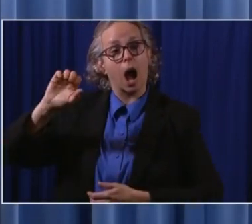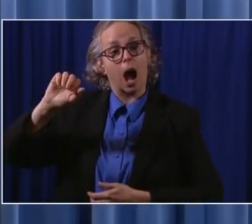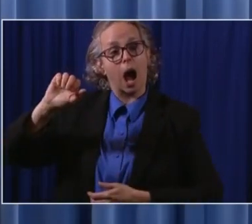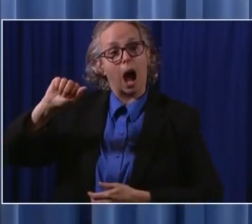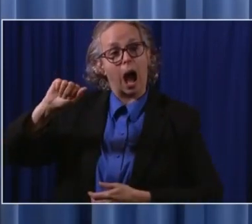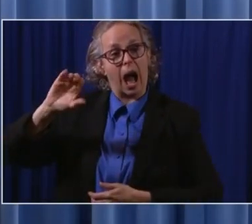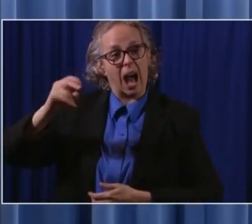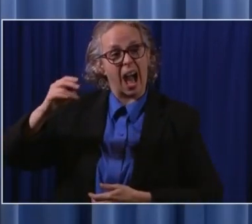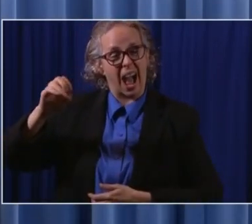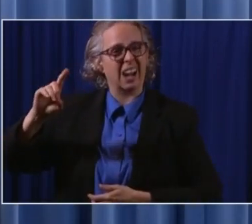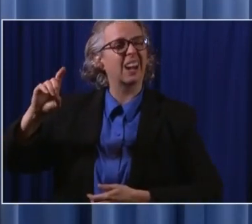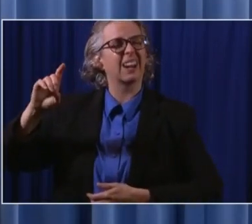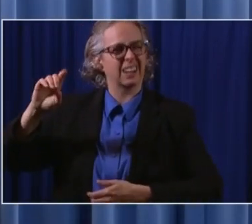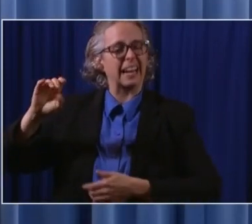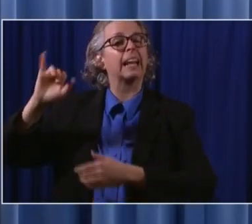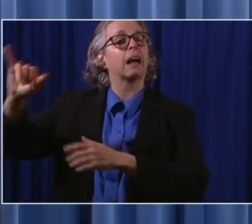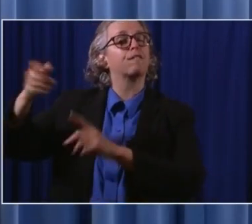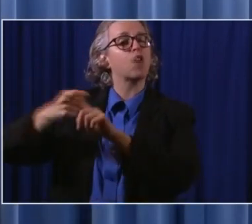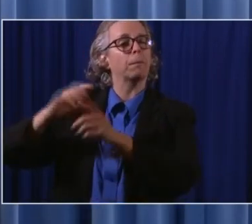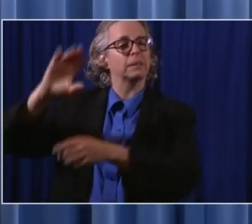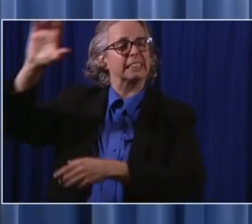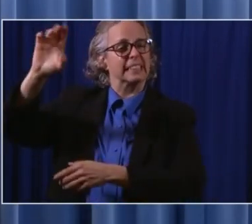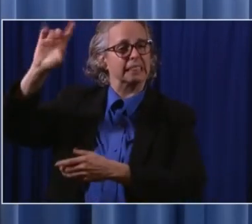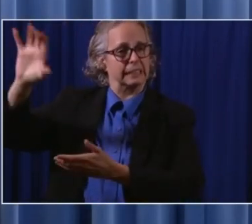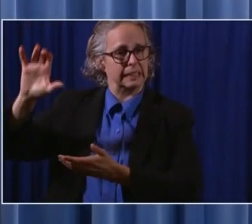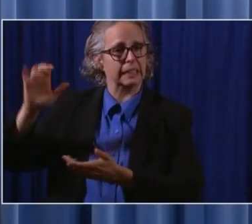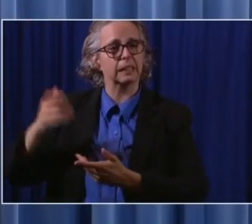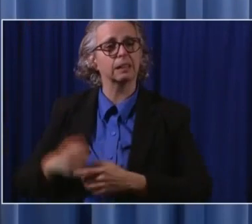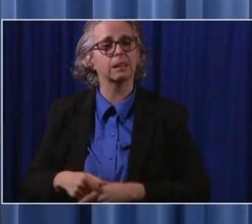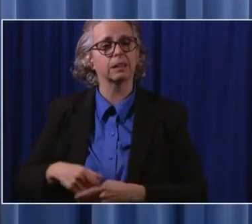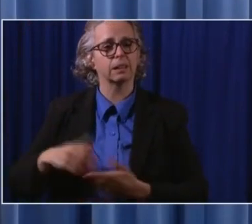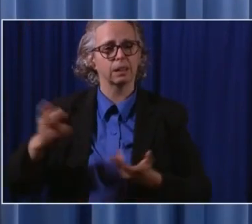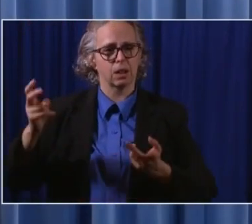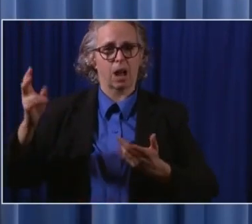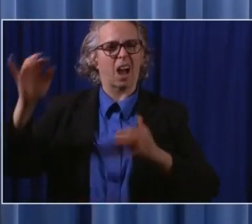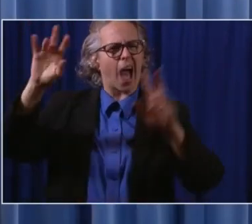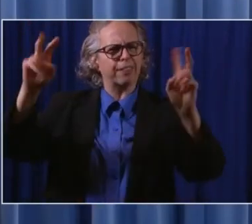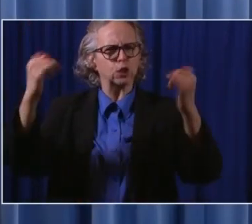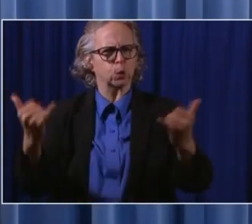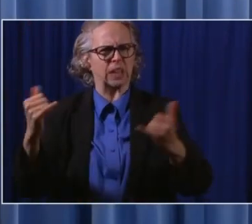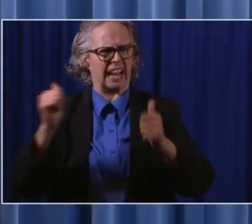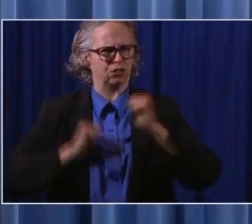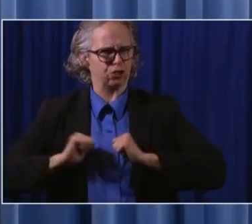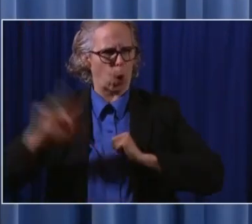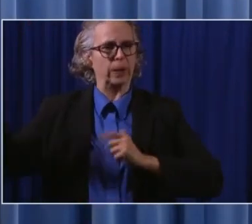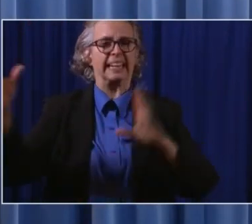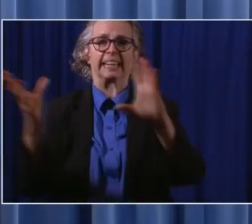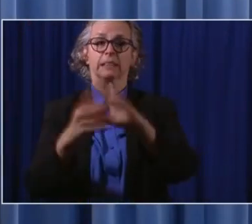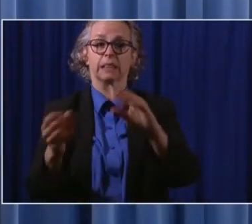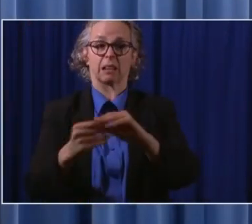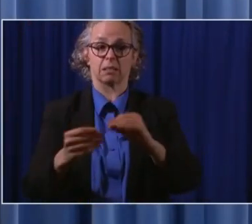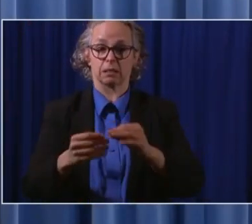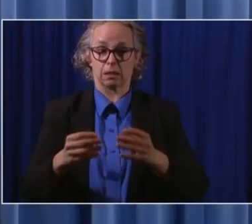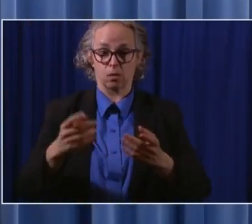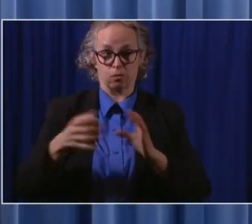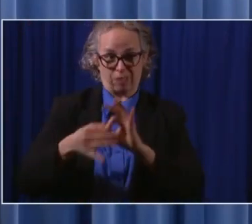decision about prescribing this drug to treat COVID-19 should be between a doctor and a patient.